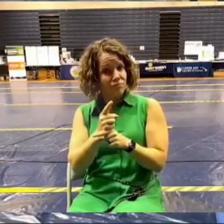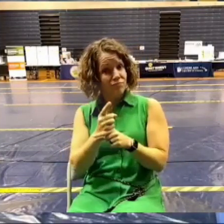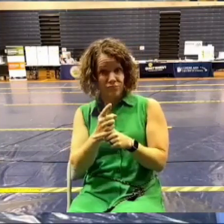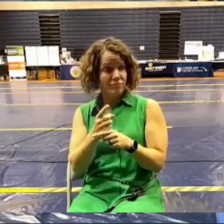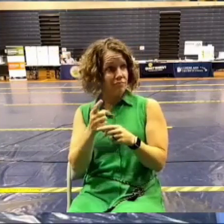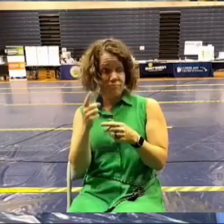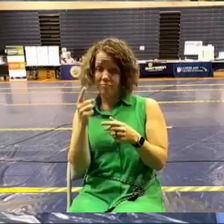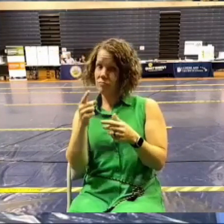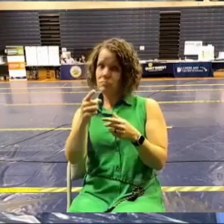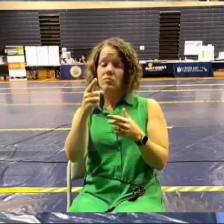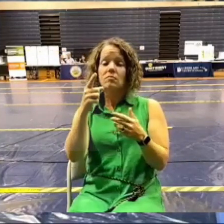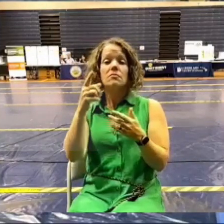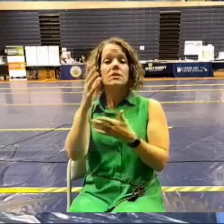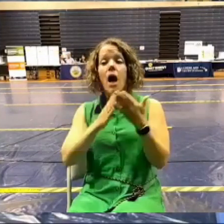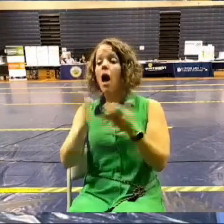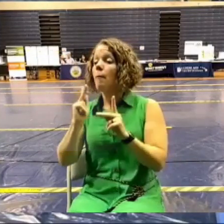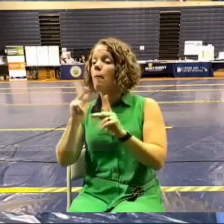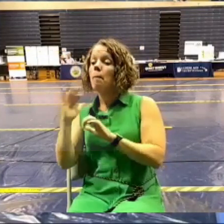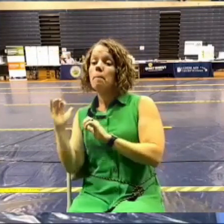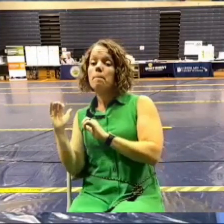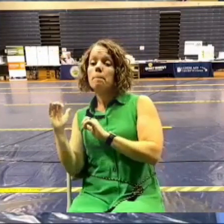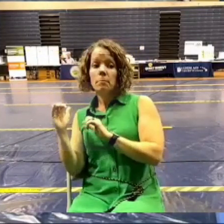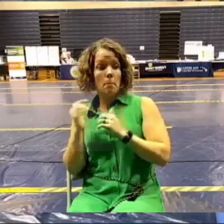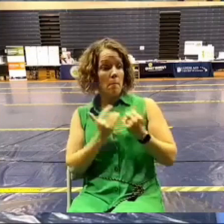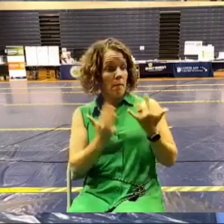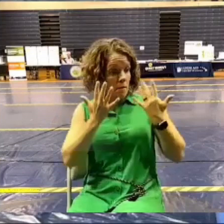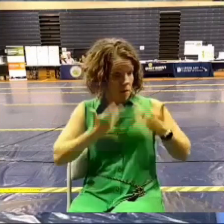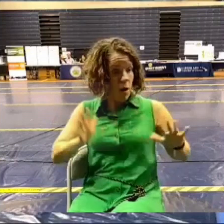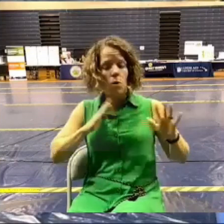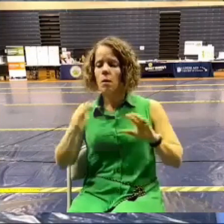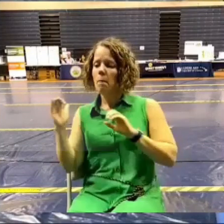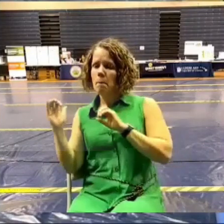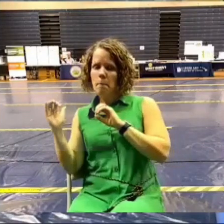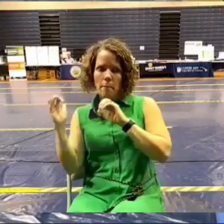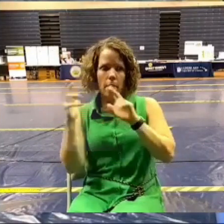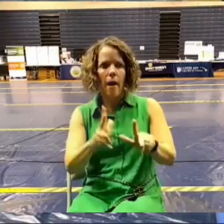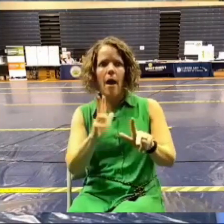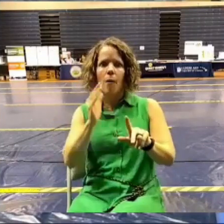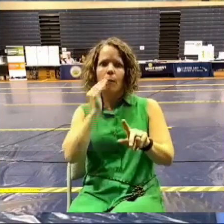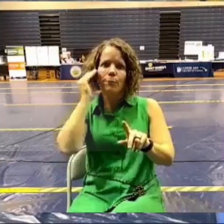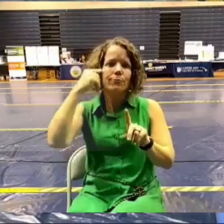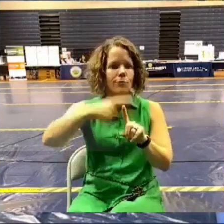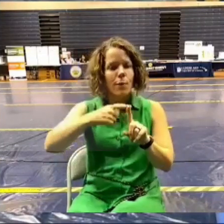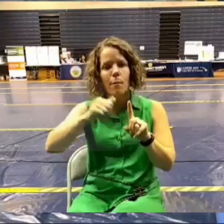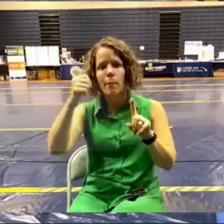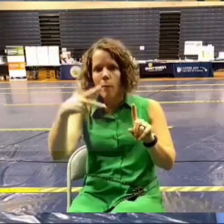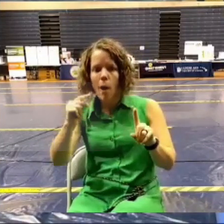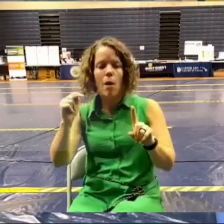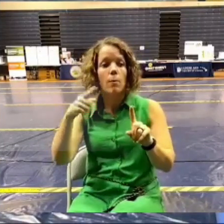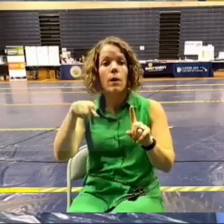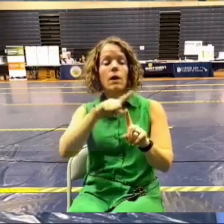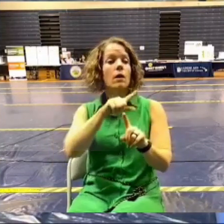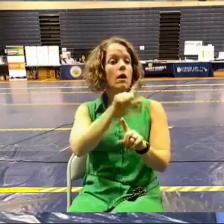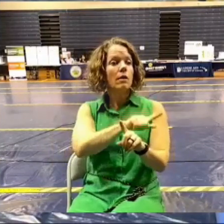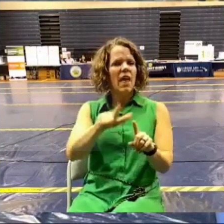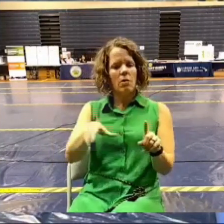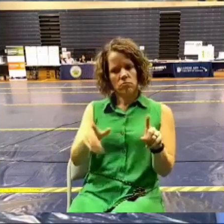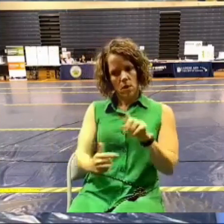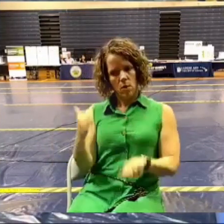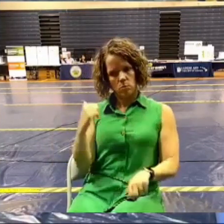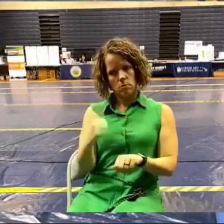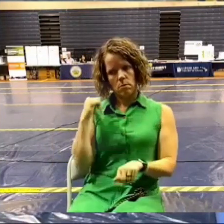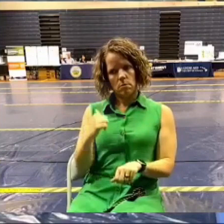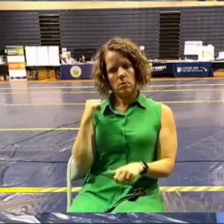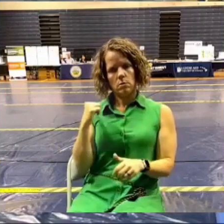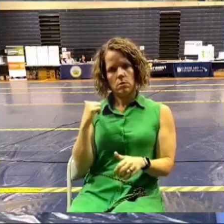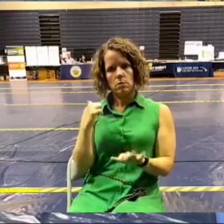has evicted them for whatever the reason, good reason, bad reason, I don't know the reason. Just that those people have been told that. FEMA